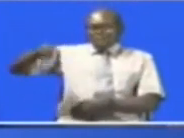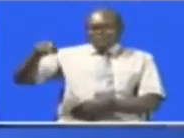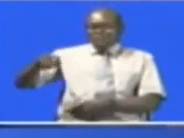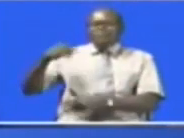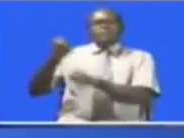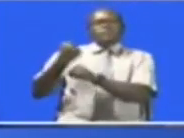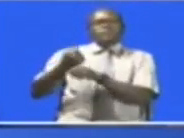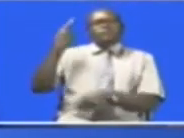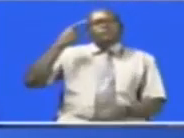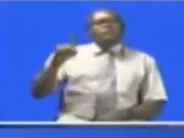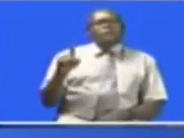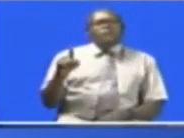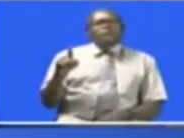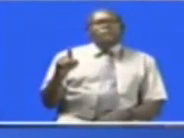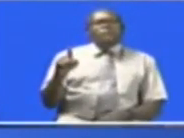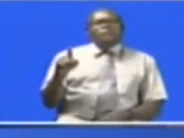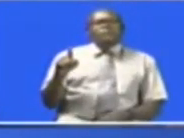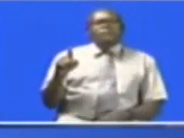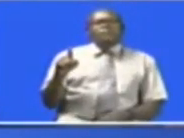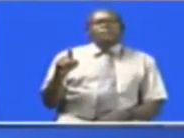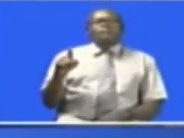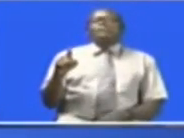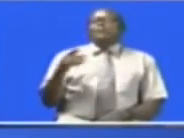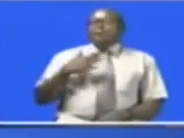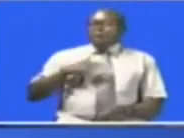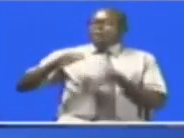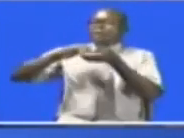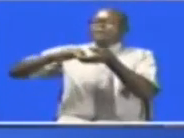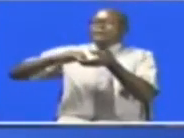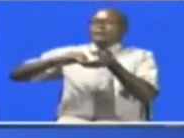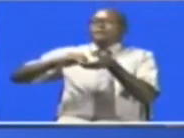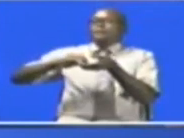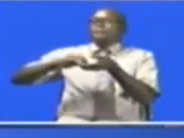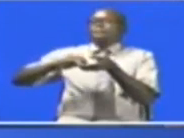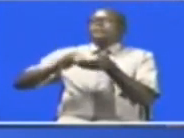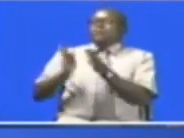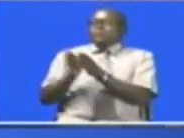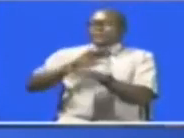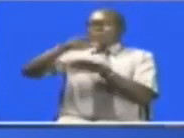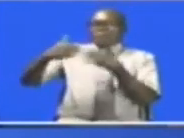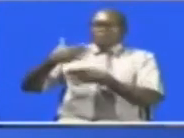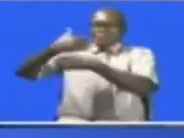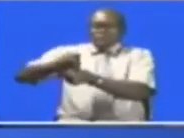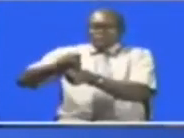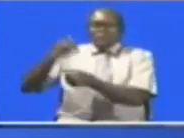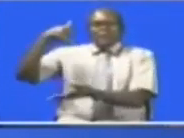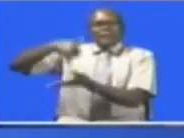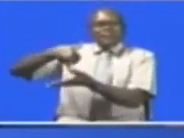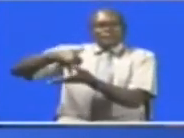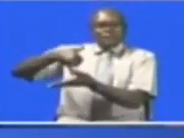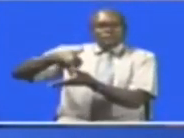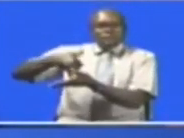we need to do for our federation with all the stakeholders,